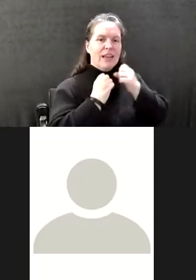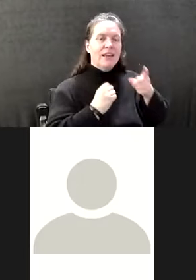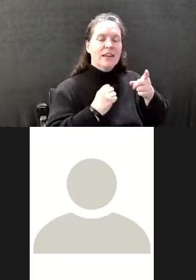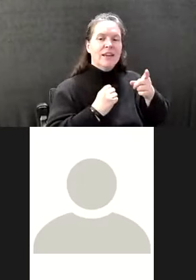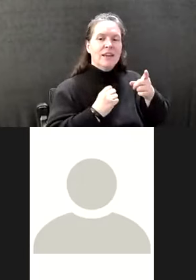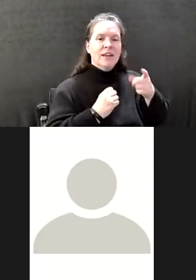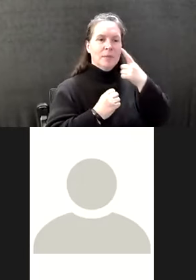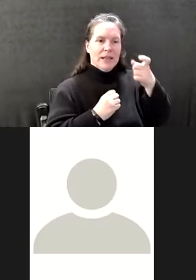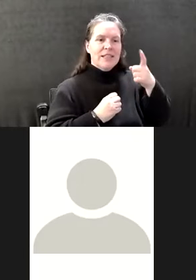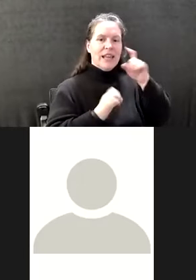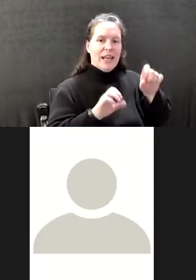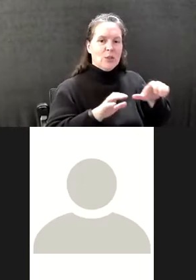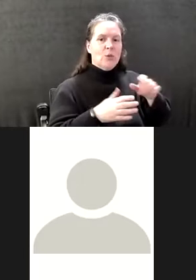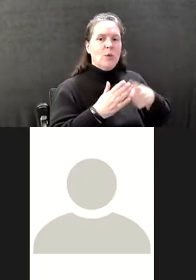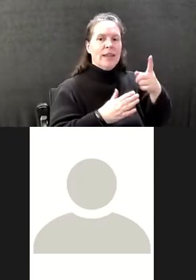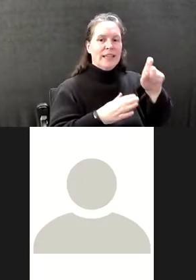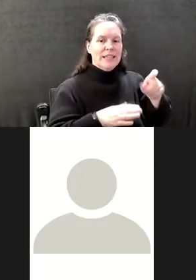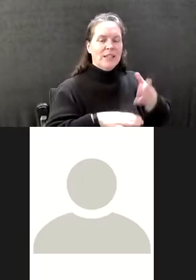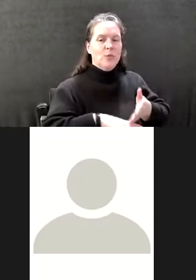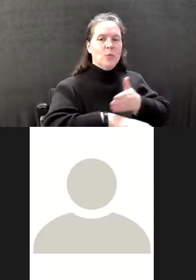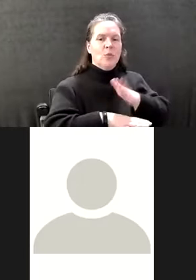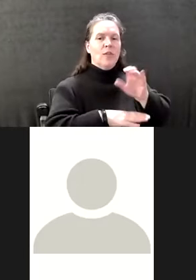to improve their own practice.